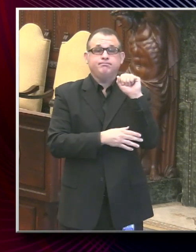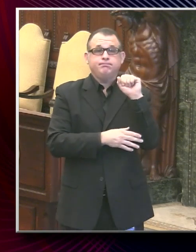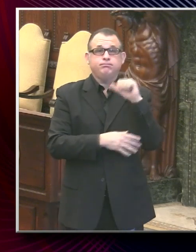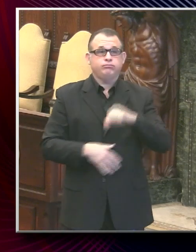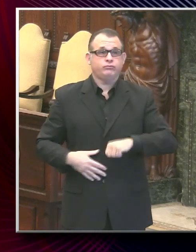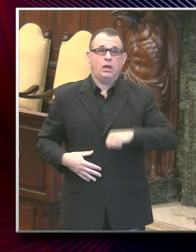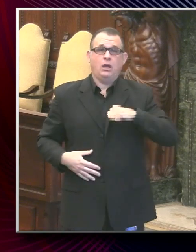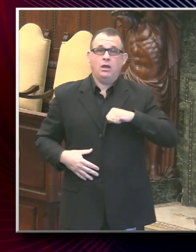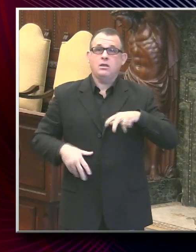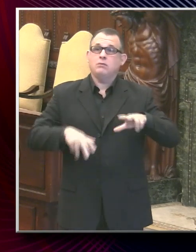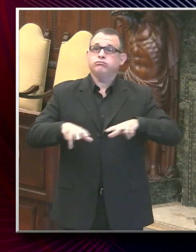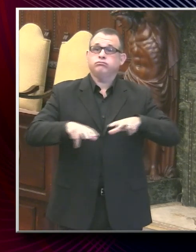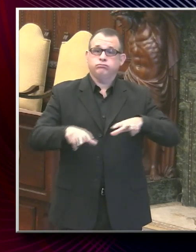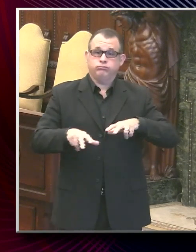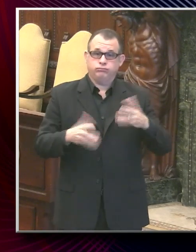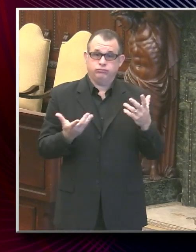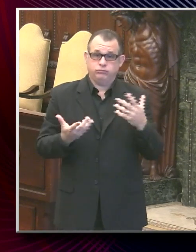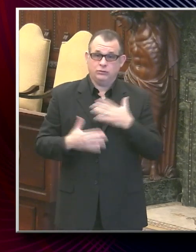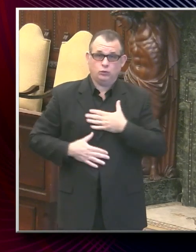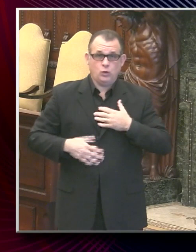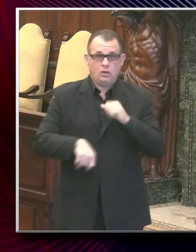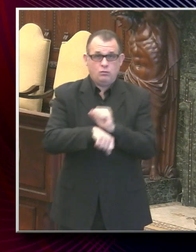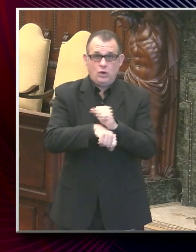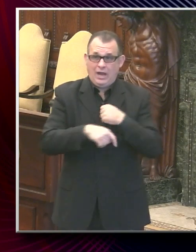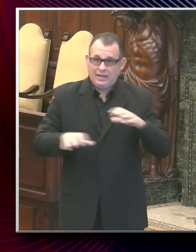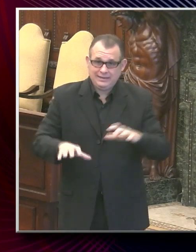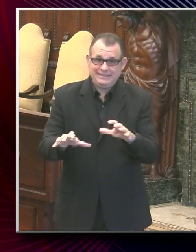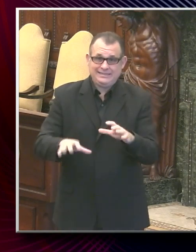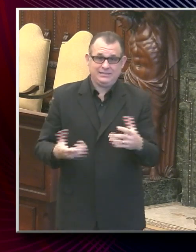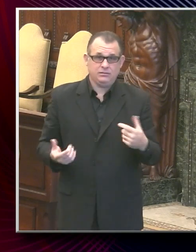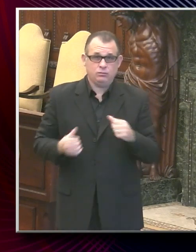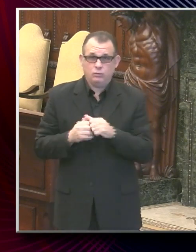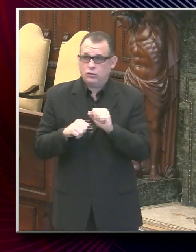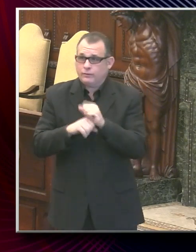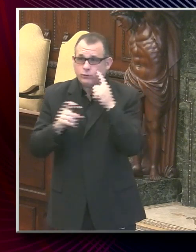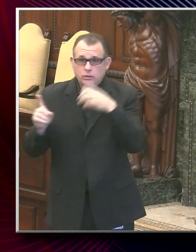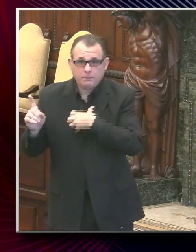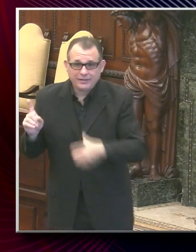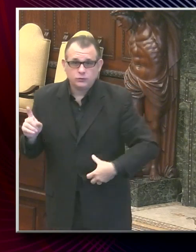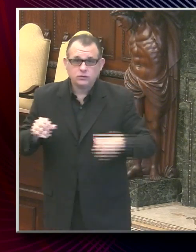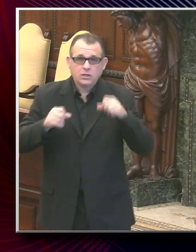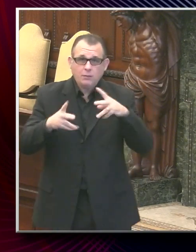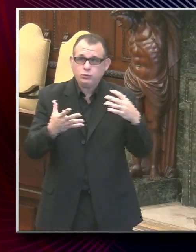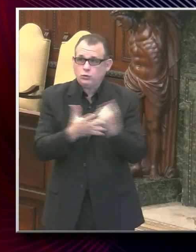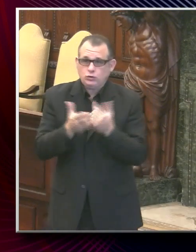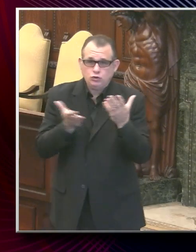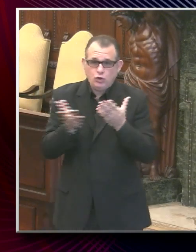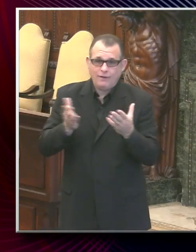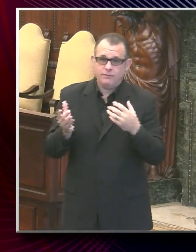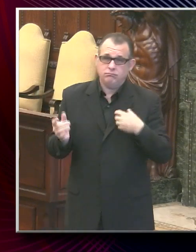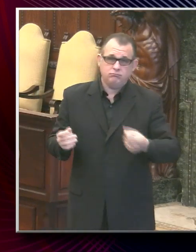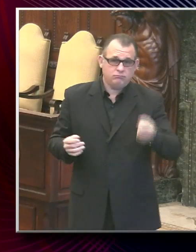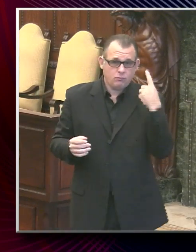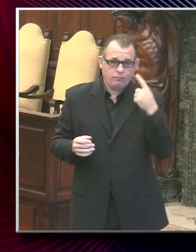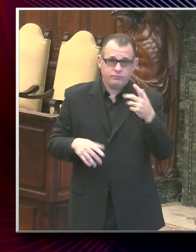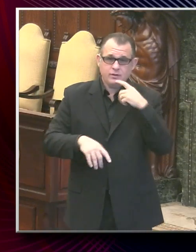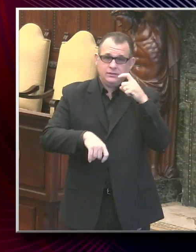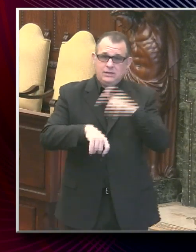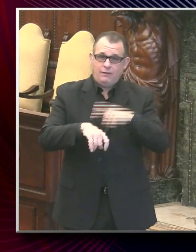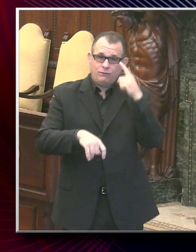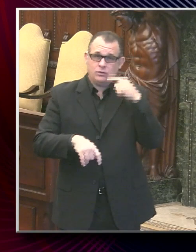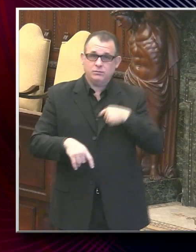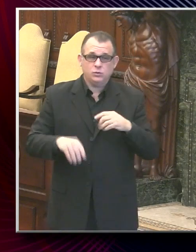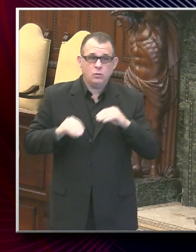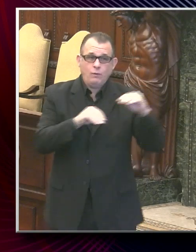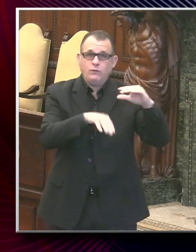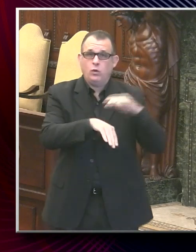of that work and appreciating the mayor giving me the opportunity to serve. But it's time for me to move on.